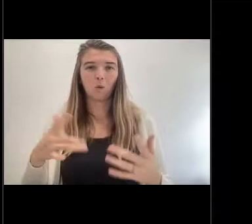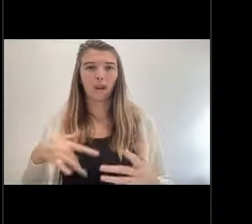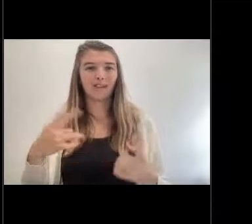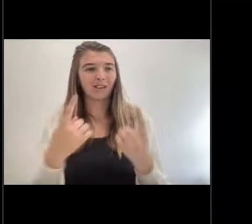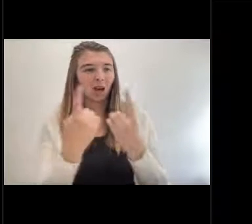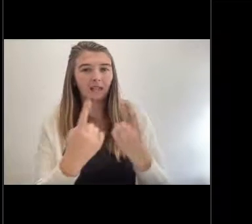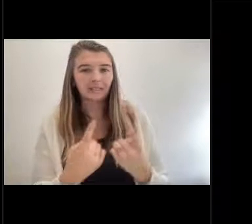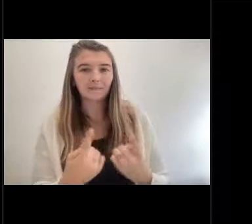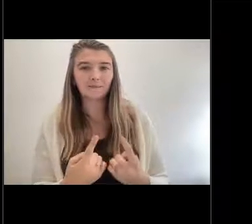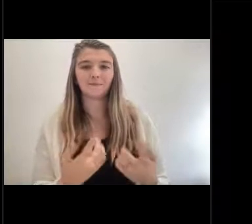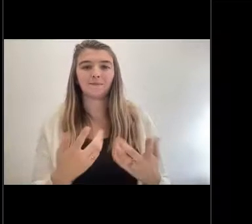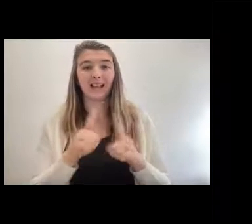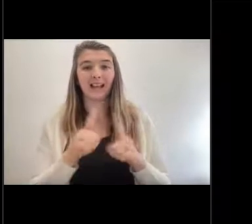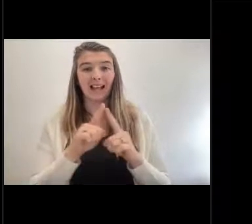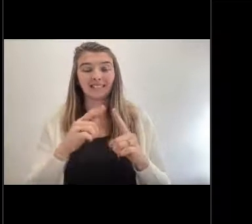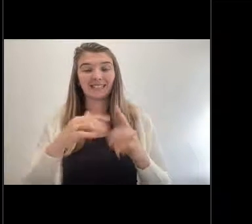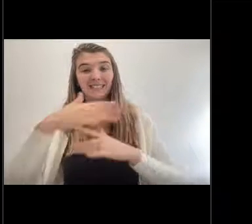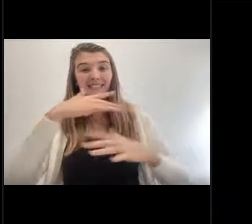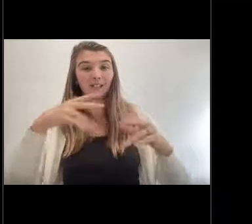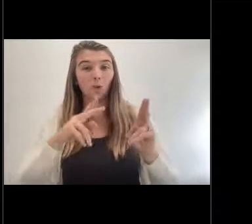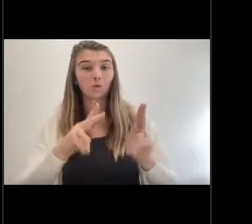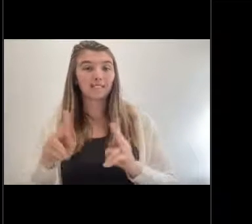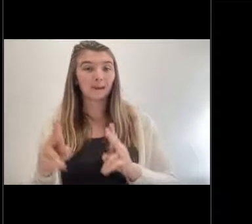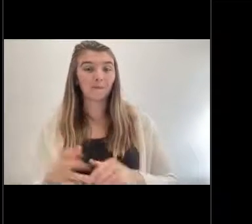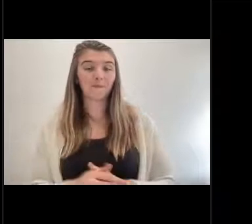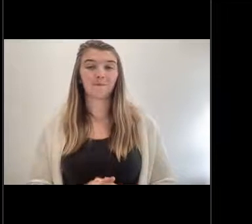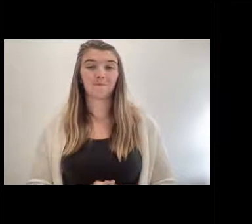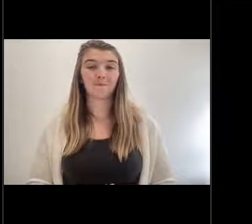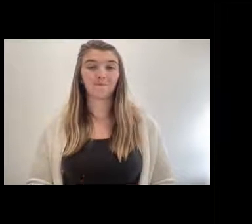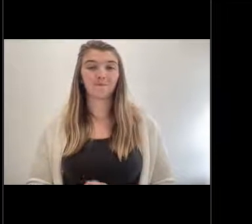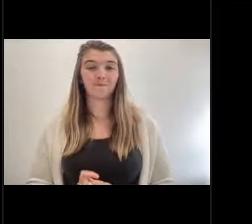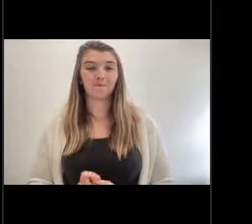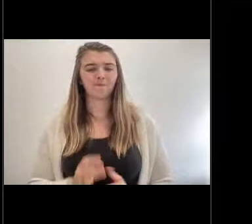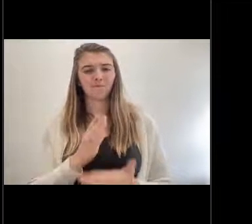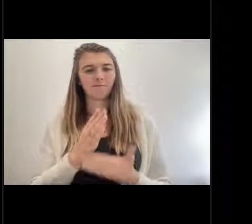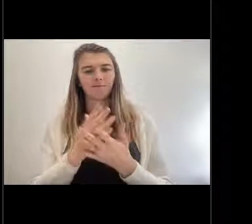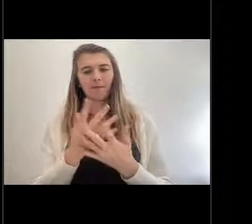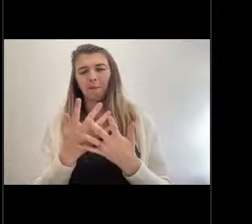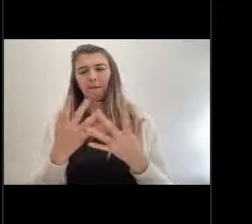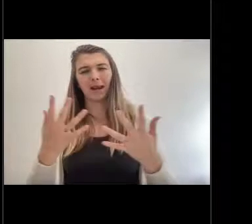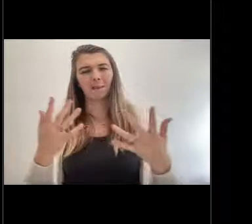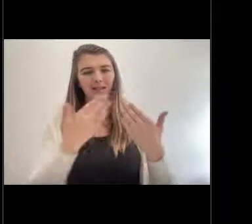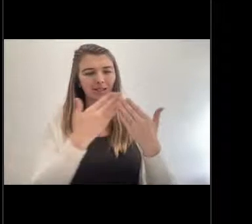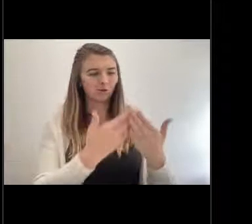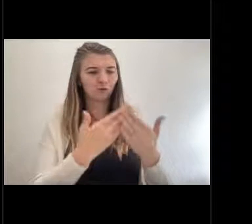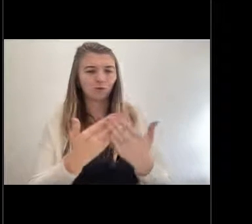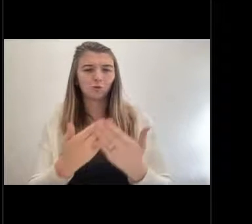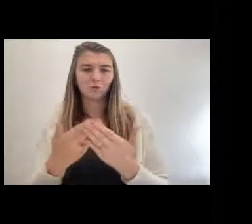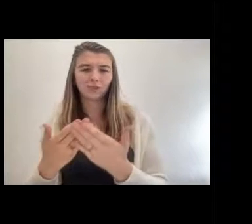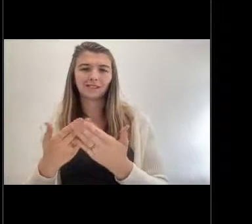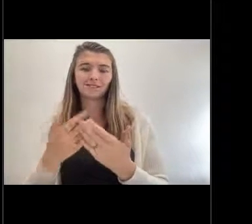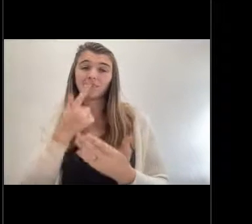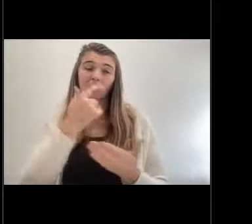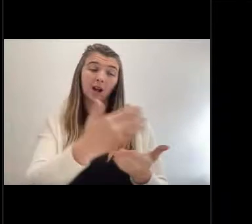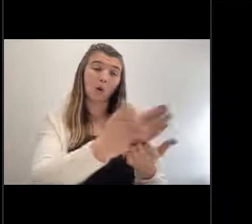the ecosystem. So there have been many studies to collect and to analyze